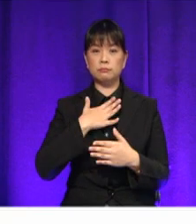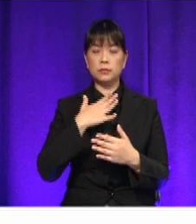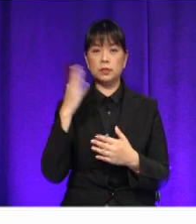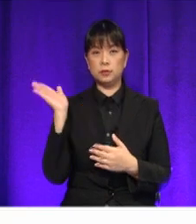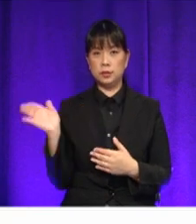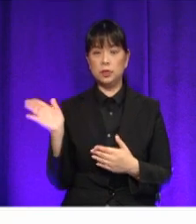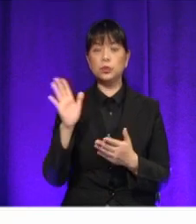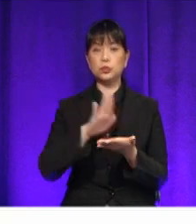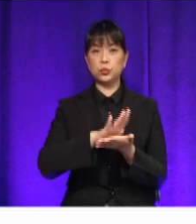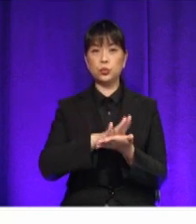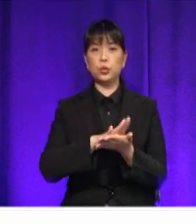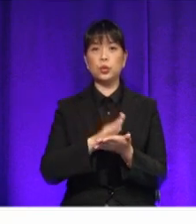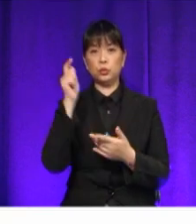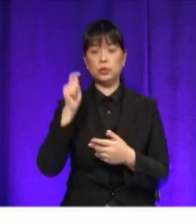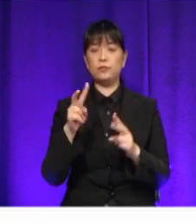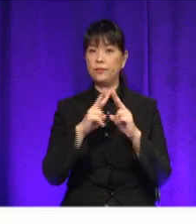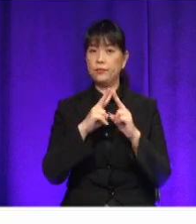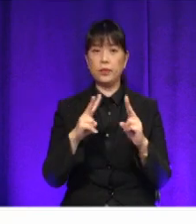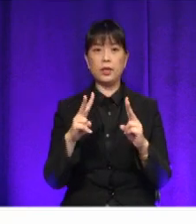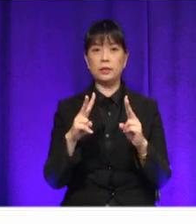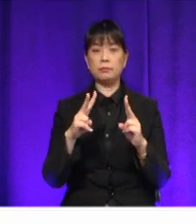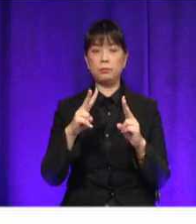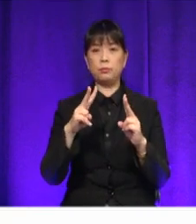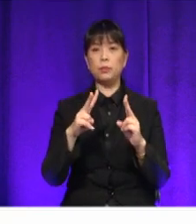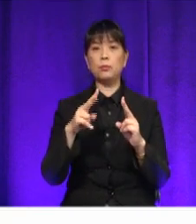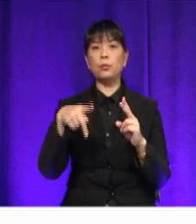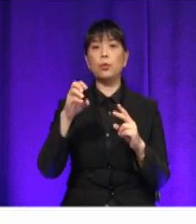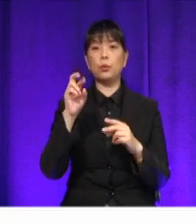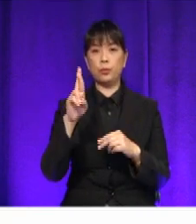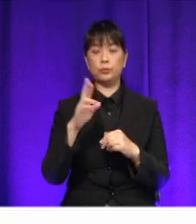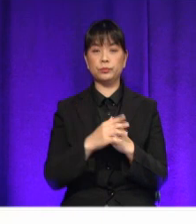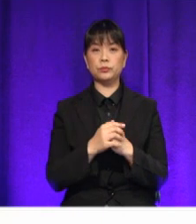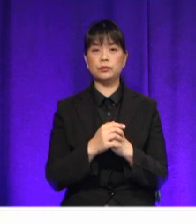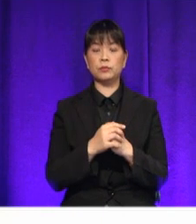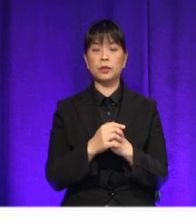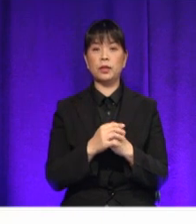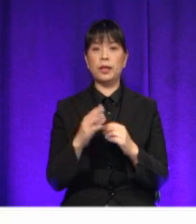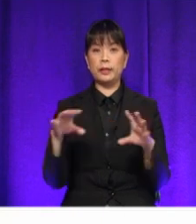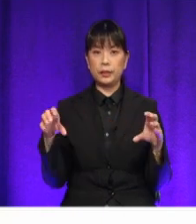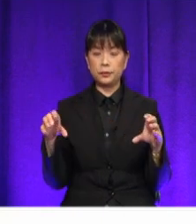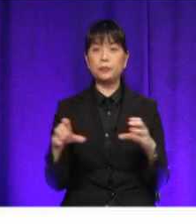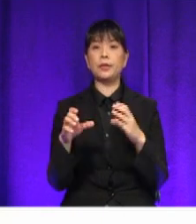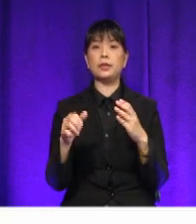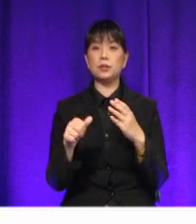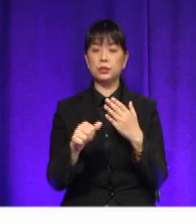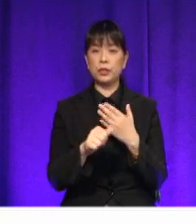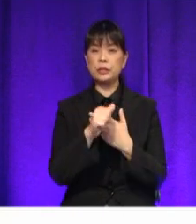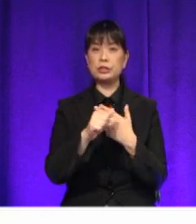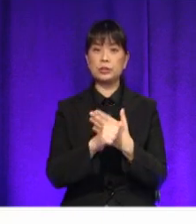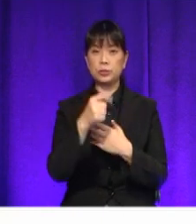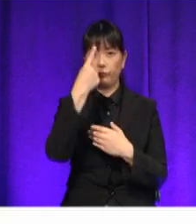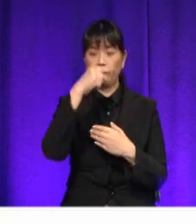become very poor, which is dangerous for the health of the students, as there are various